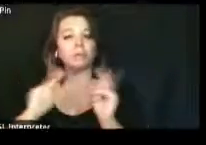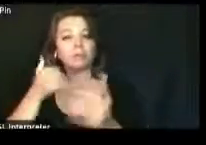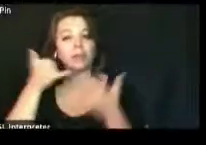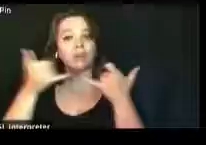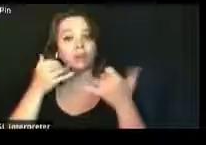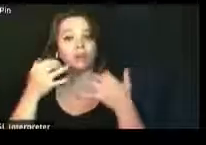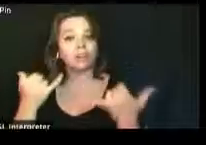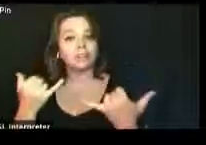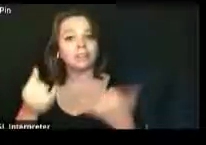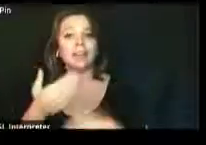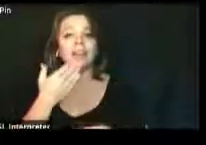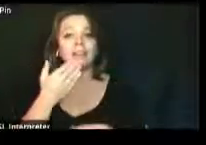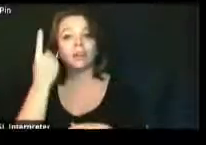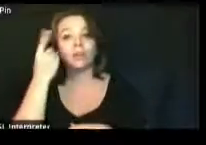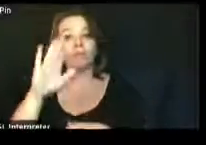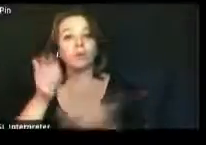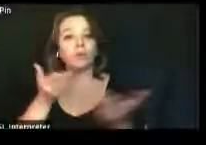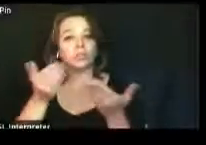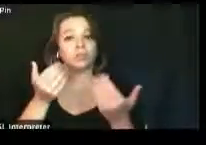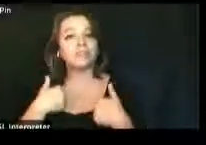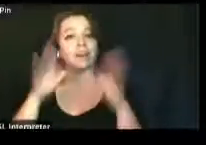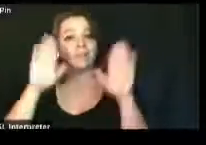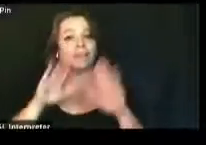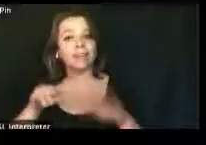your service and have a fantastic evening. Thank you.